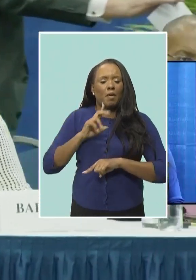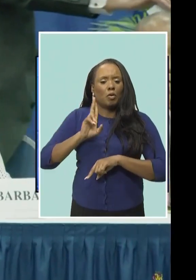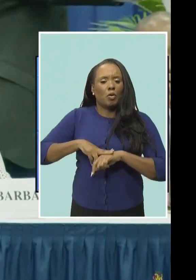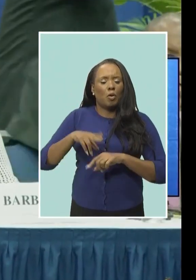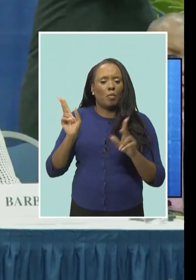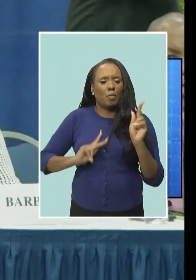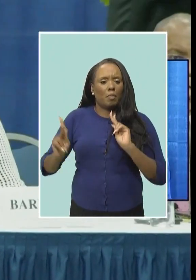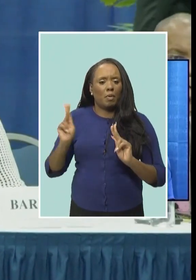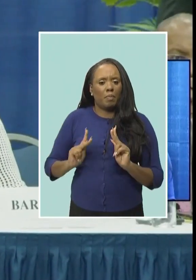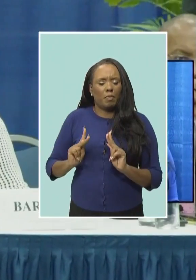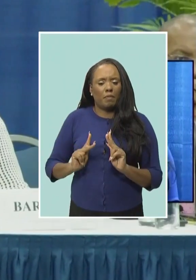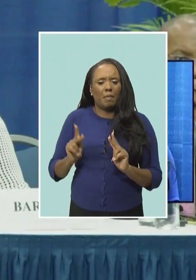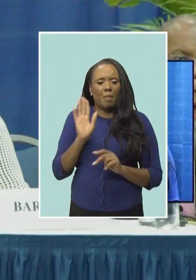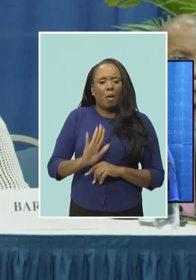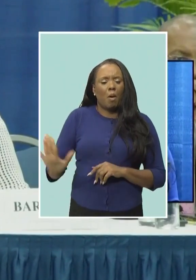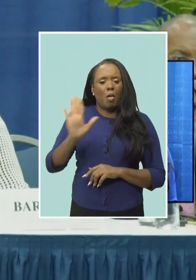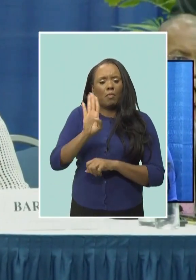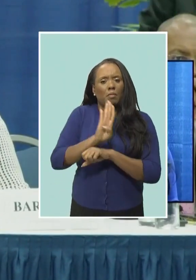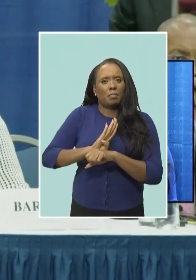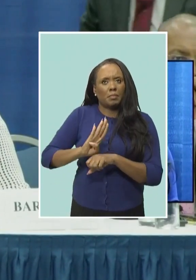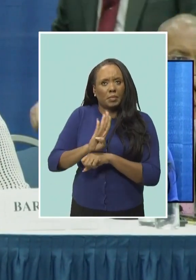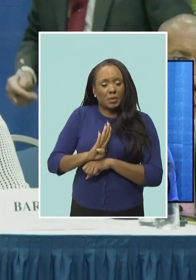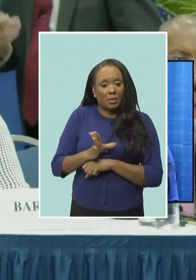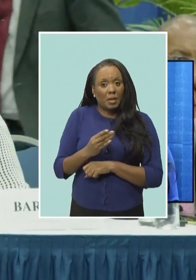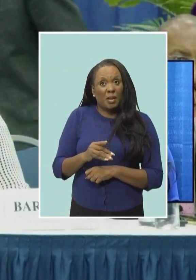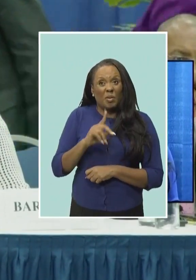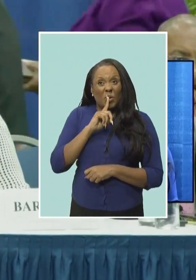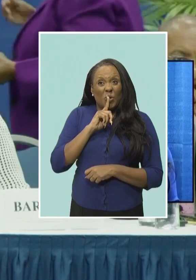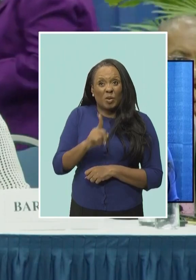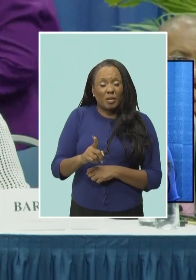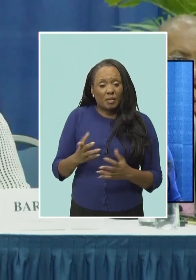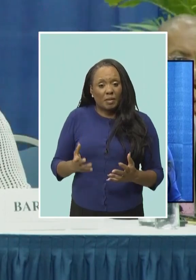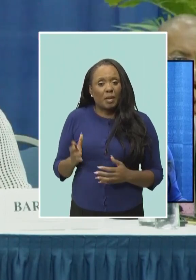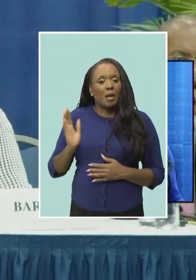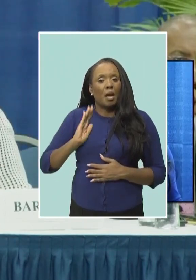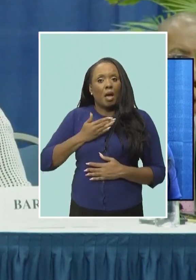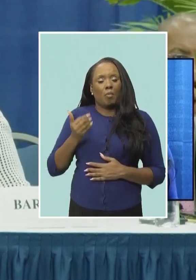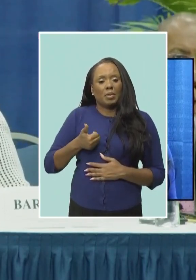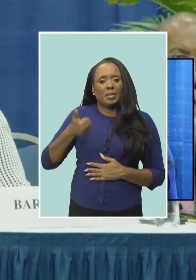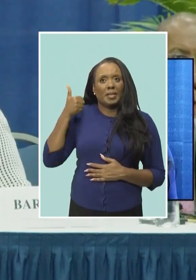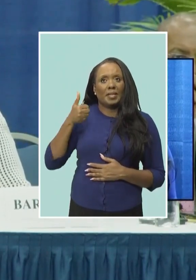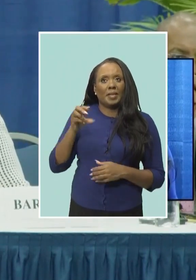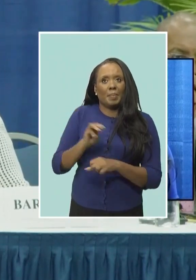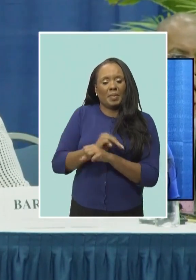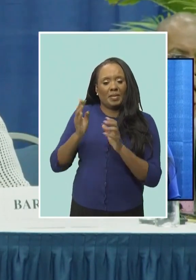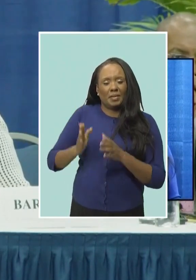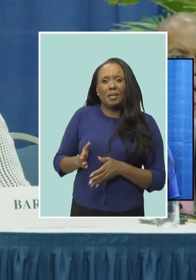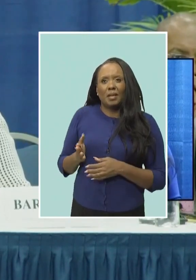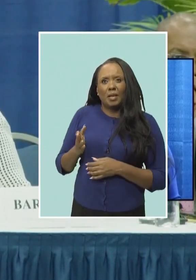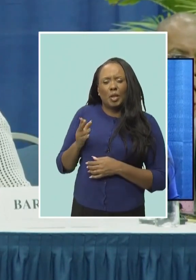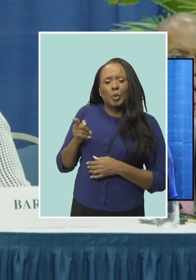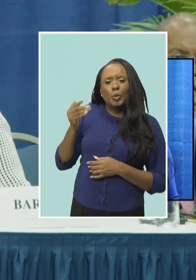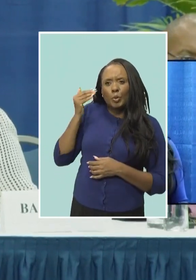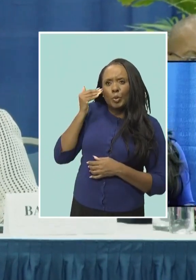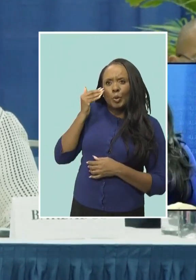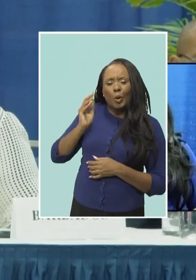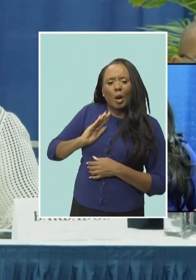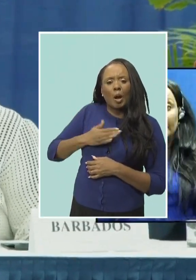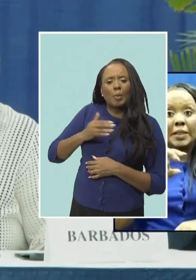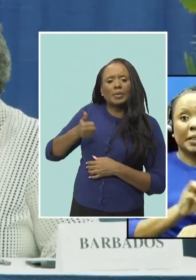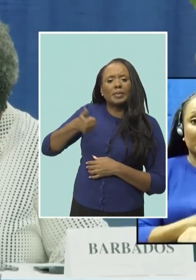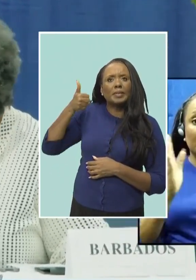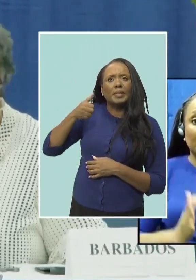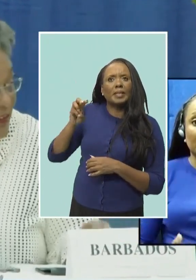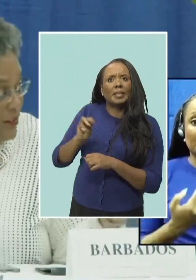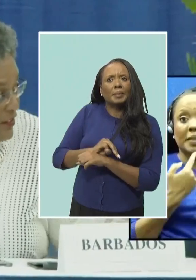country. And it is fortuitous that the senior minister, Bruno, who you know well, as previously as